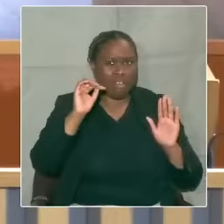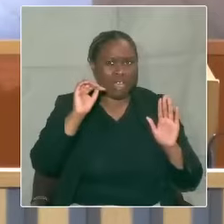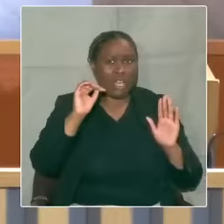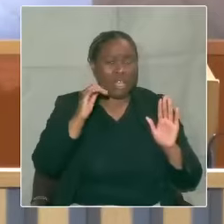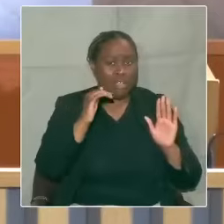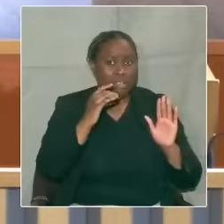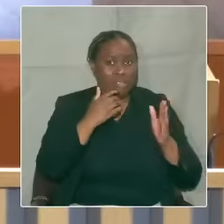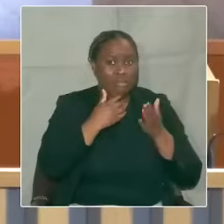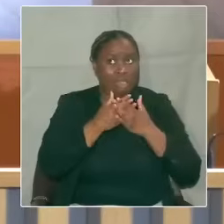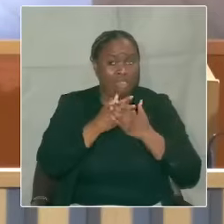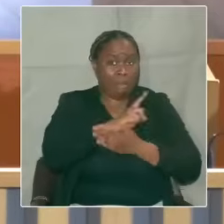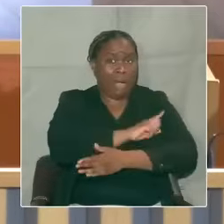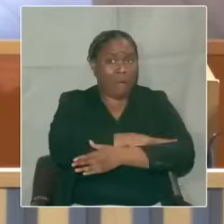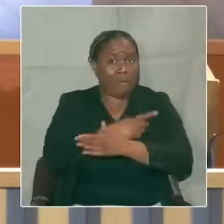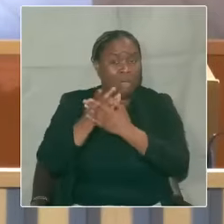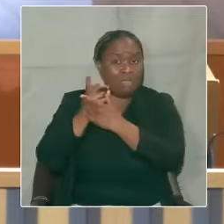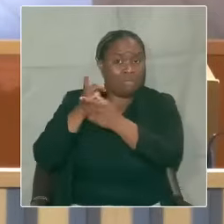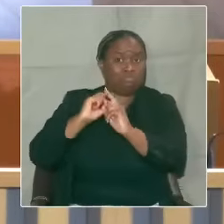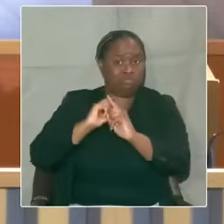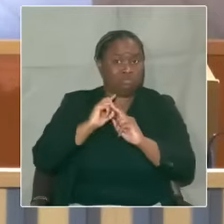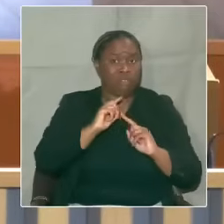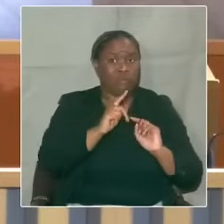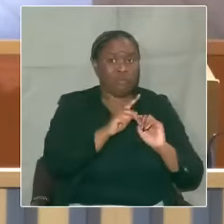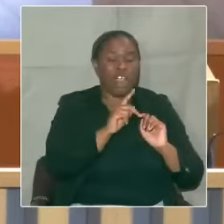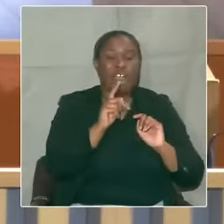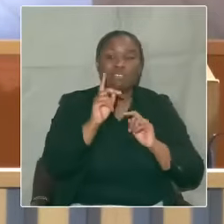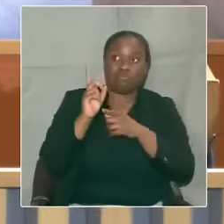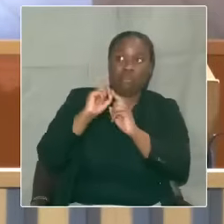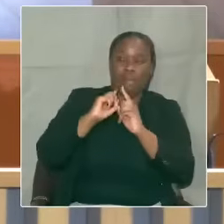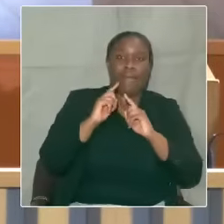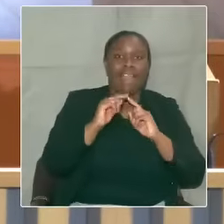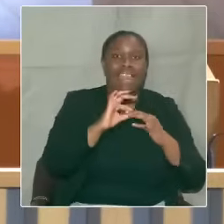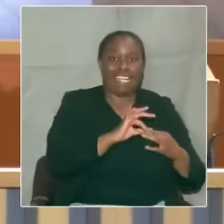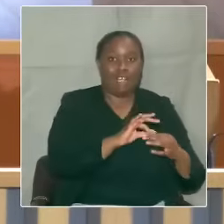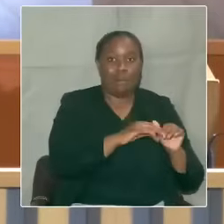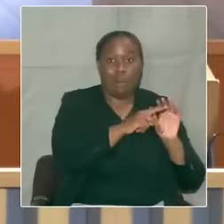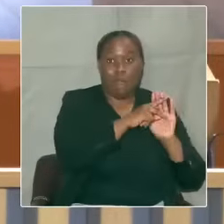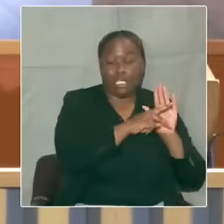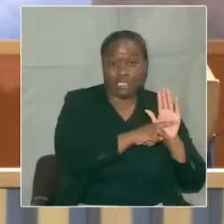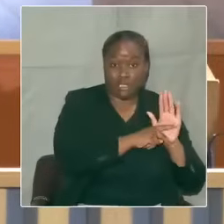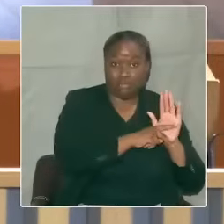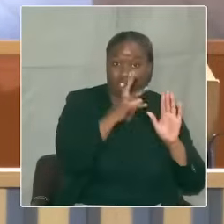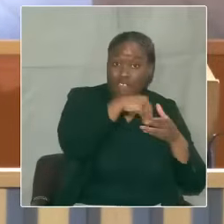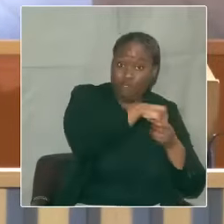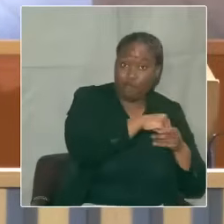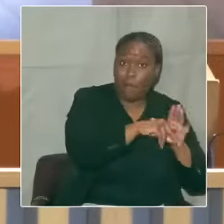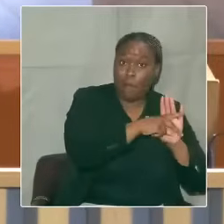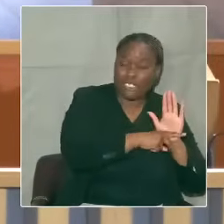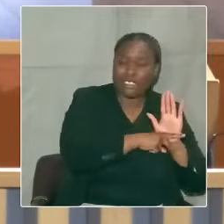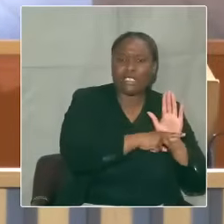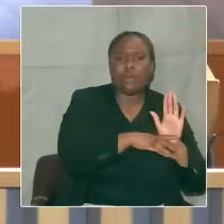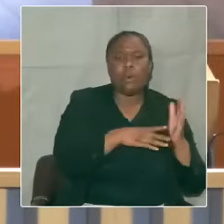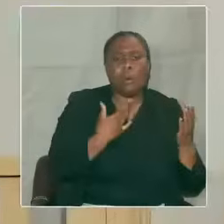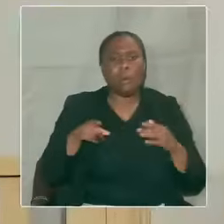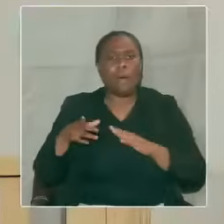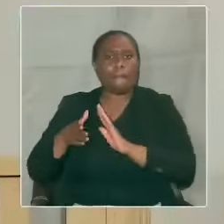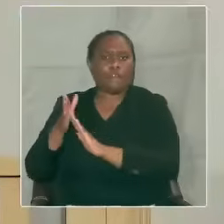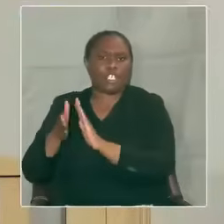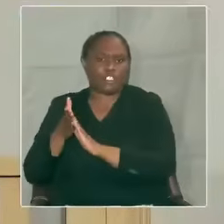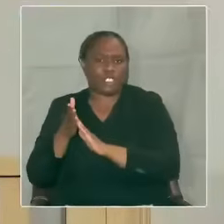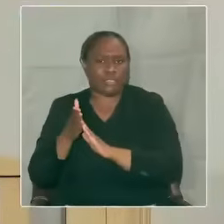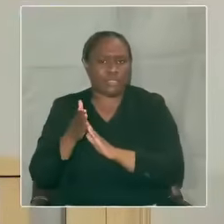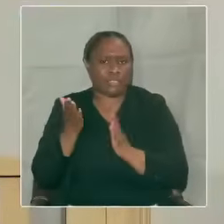to have issued the instruction. And you have a further alternative. Alternatively, if it was